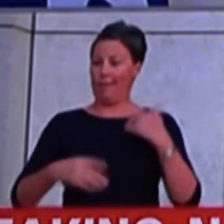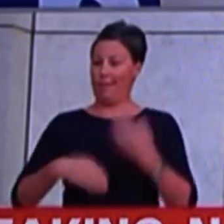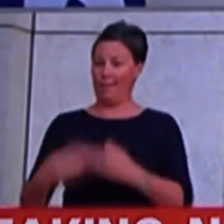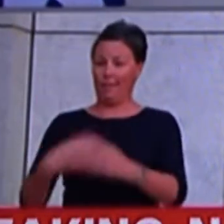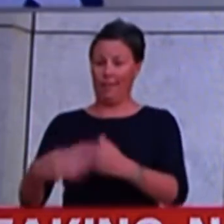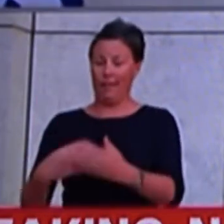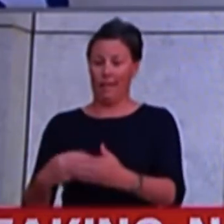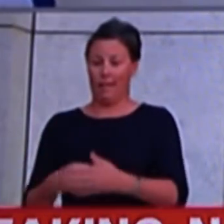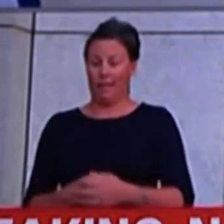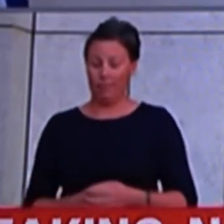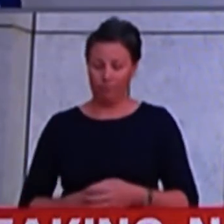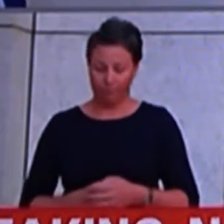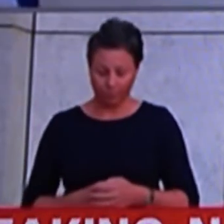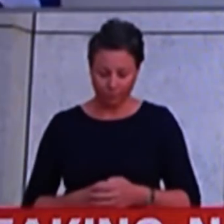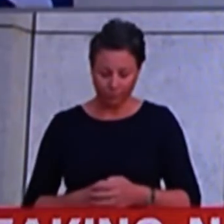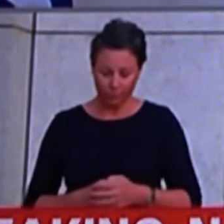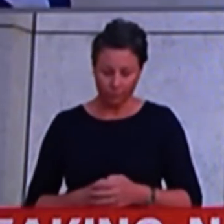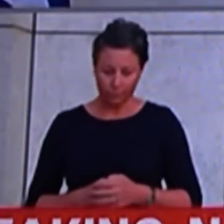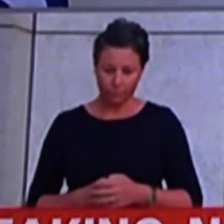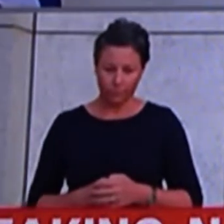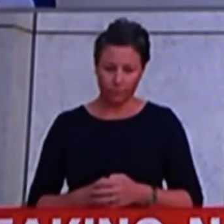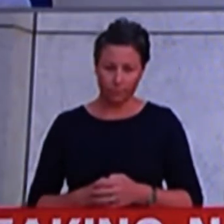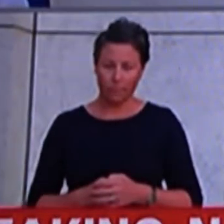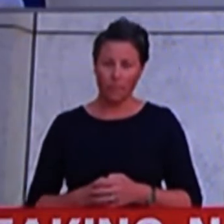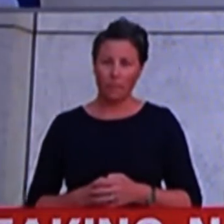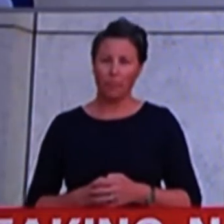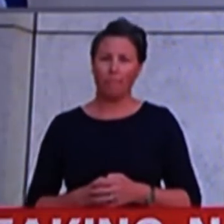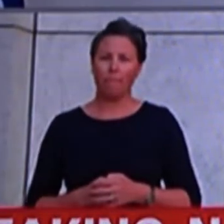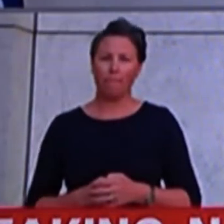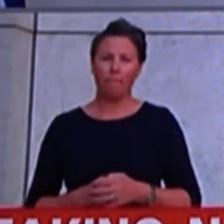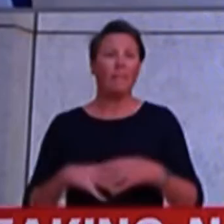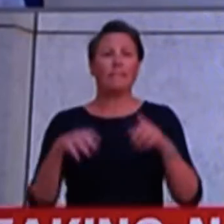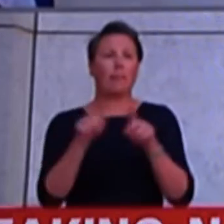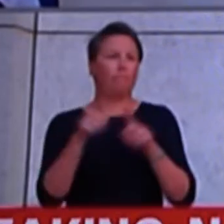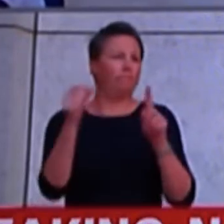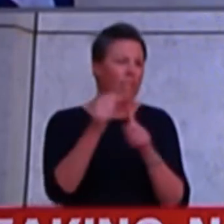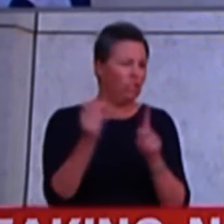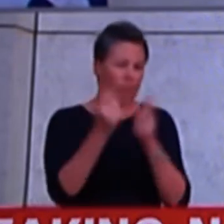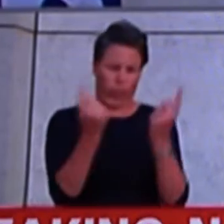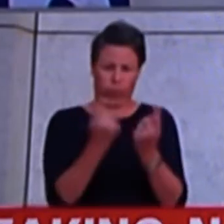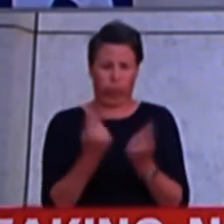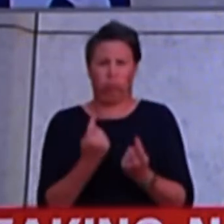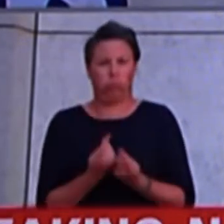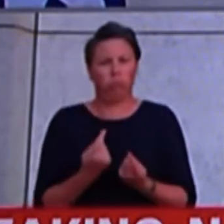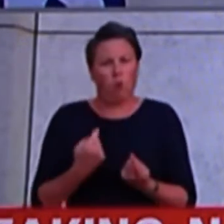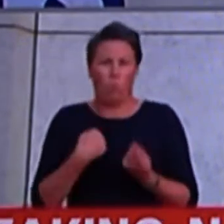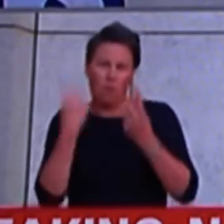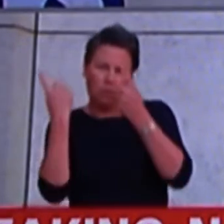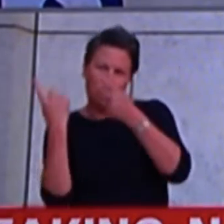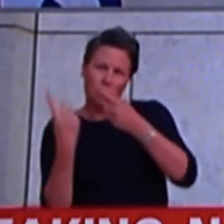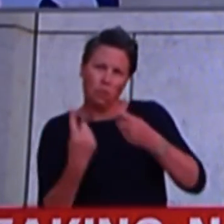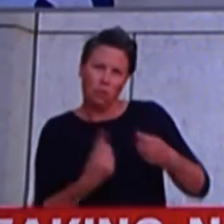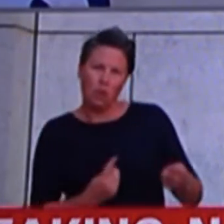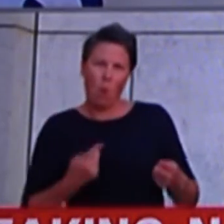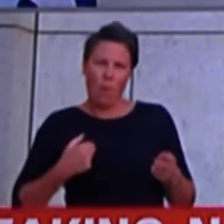system that get called on at a time like this, they are also covered by estimates variation. So what does that mean? So you would have directly